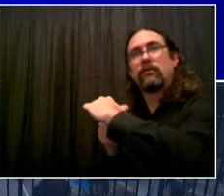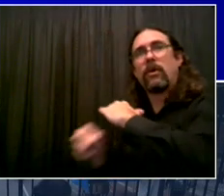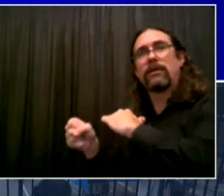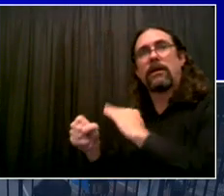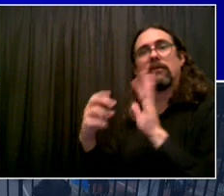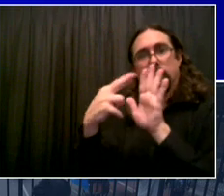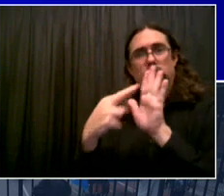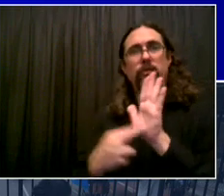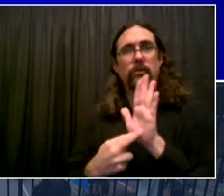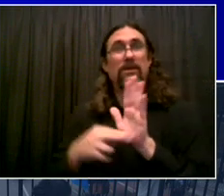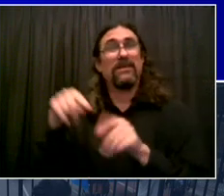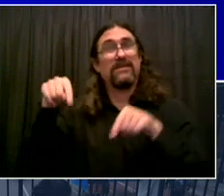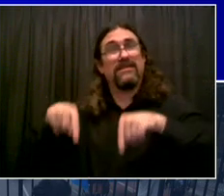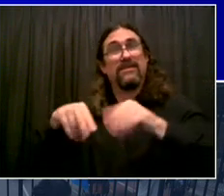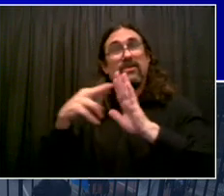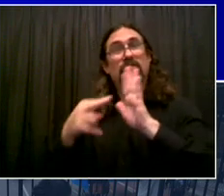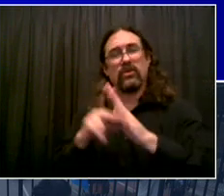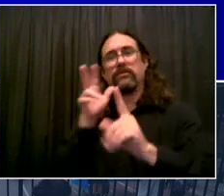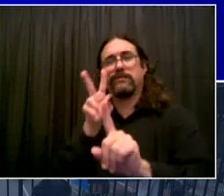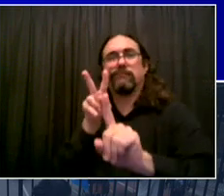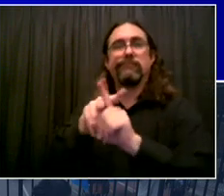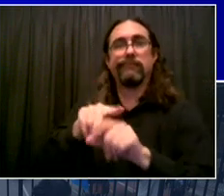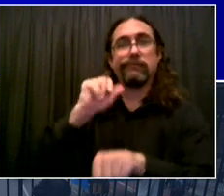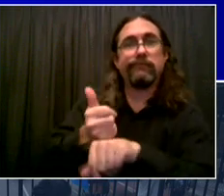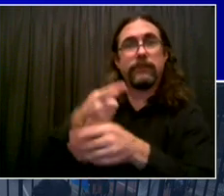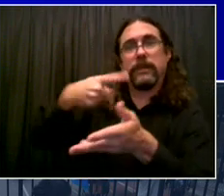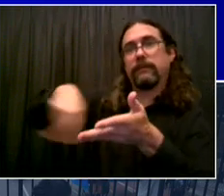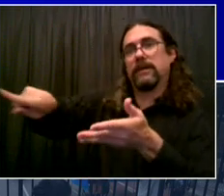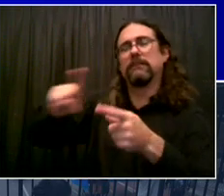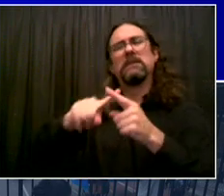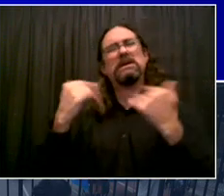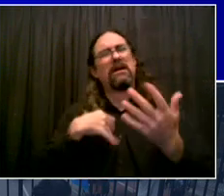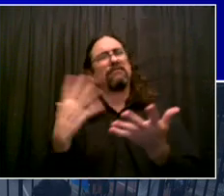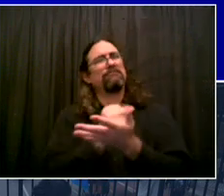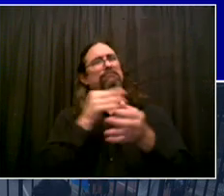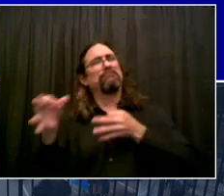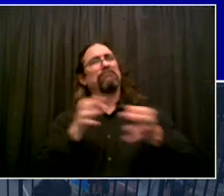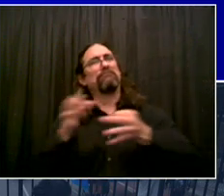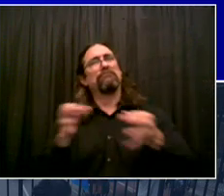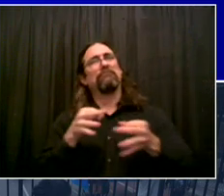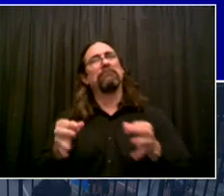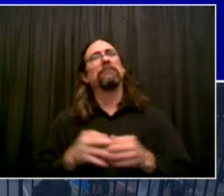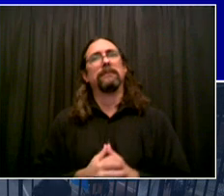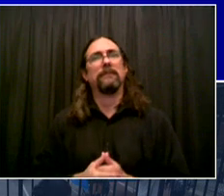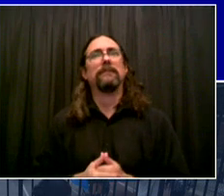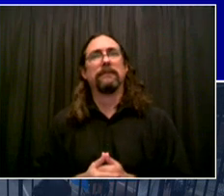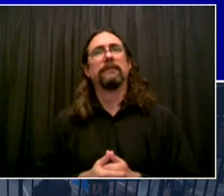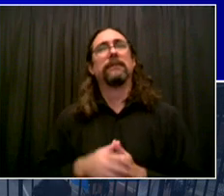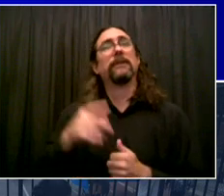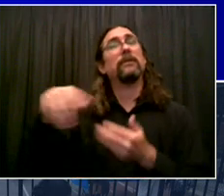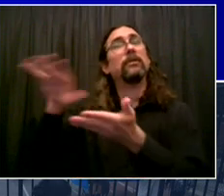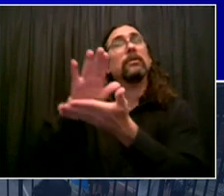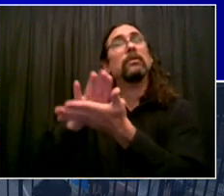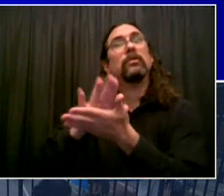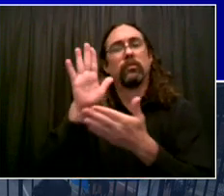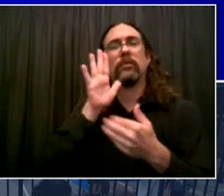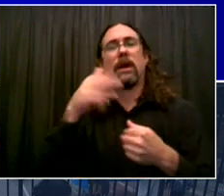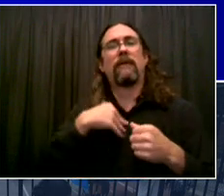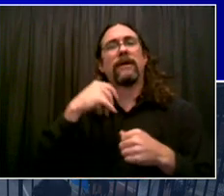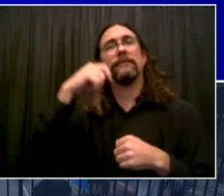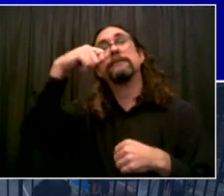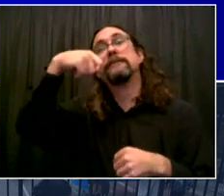weekly testing. We'll be testing in elementary, middle, and high school, each school every week. And